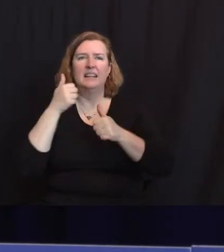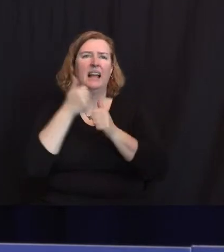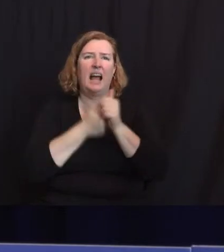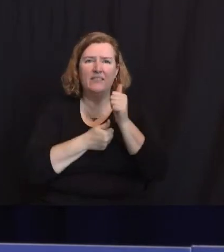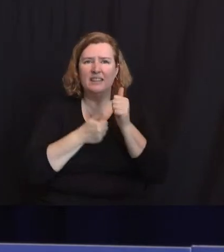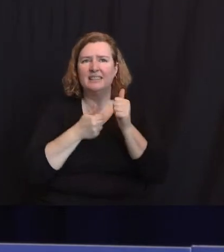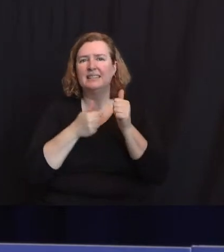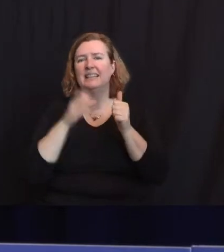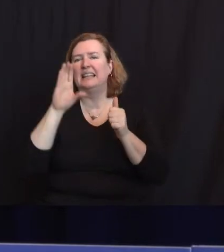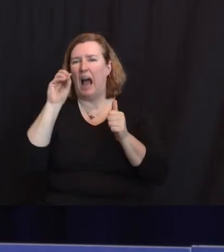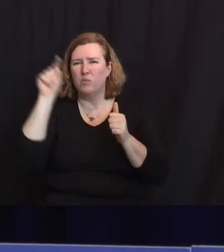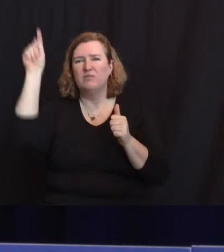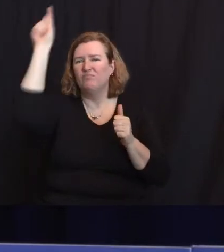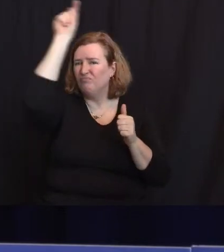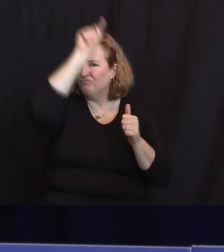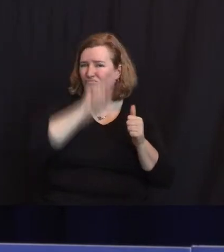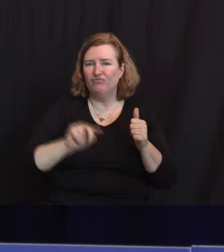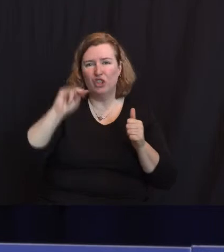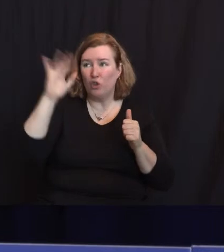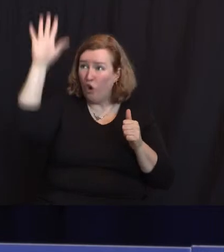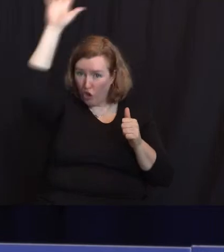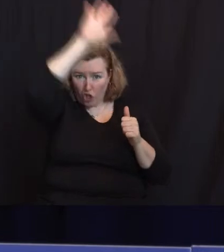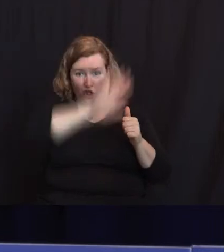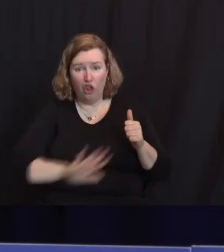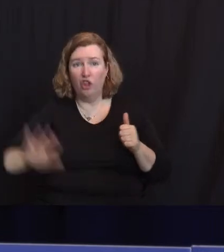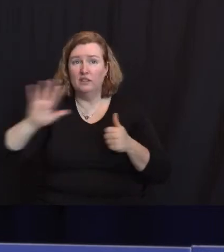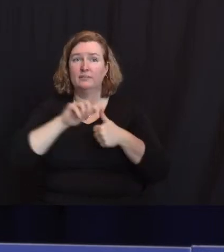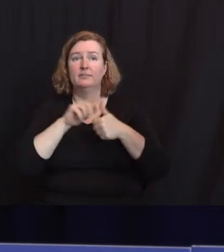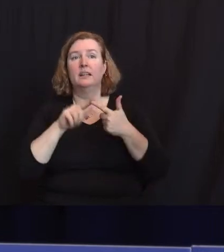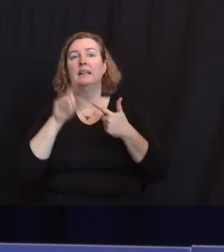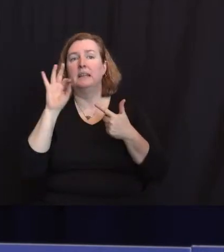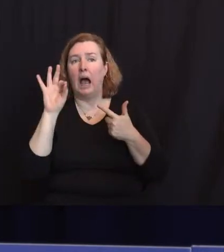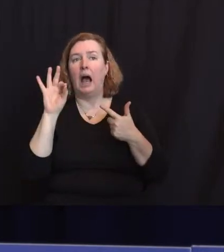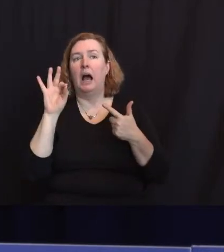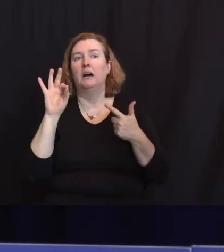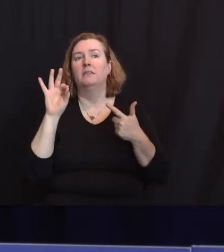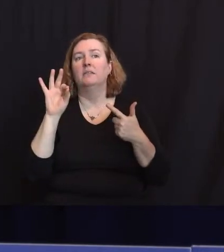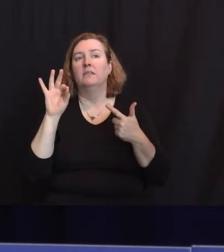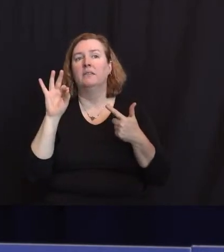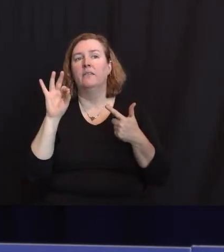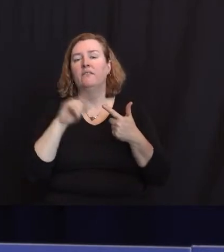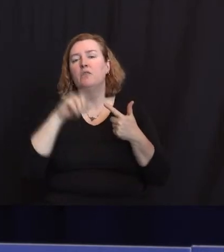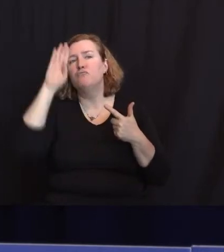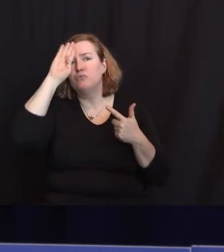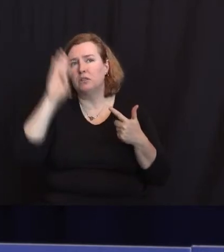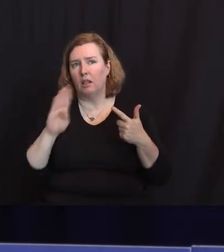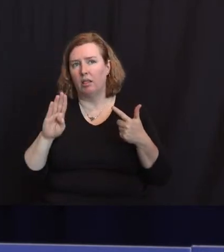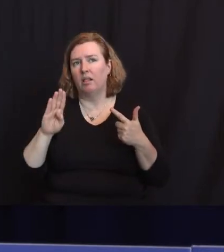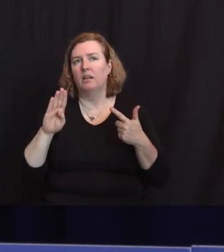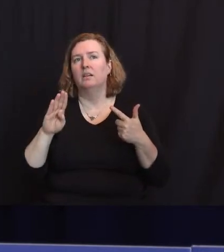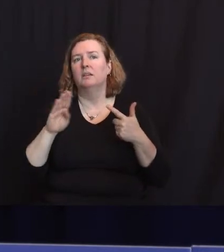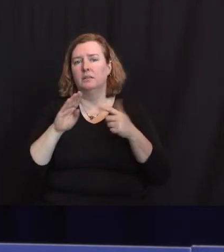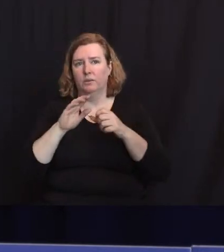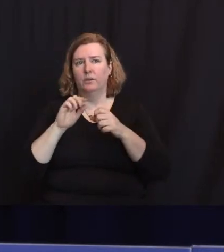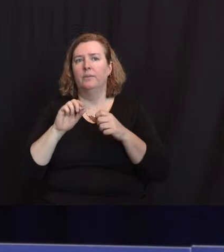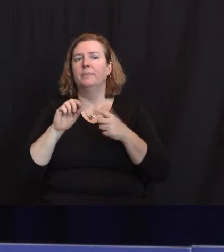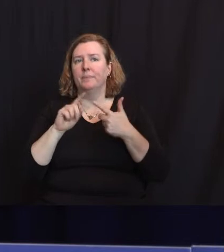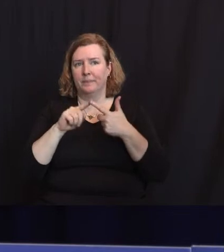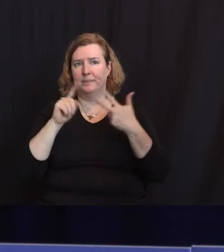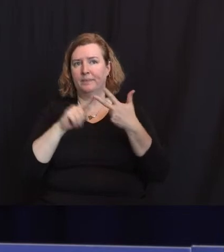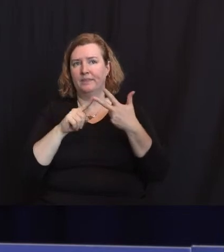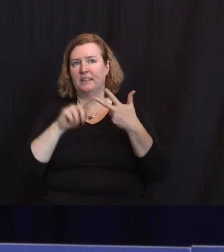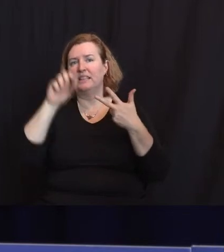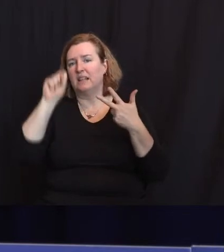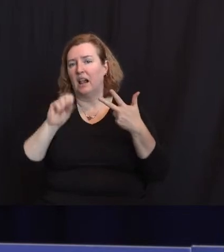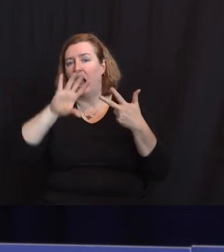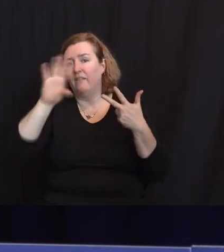state. Additionally, we have 9 reports of the Brazilian variant P1, 2 reports of the South African